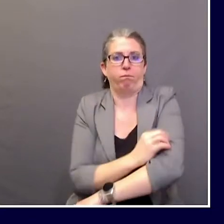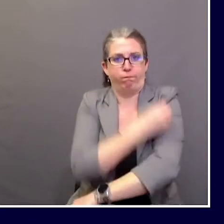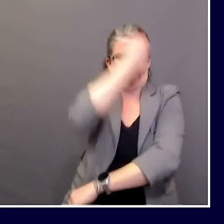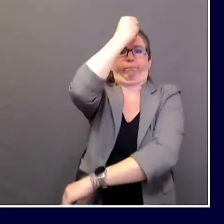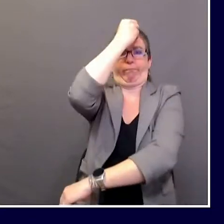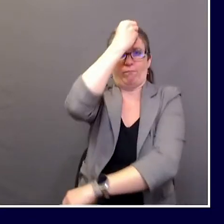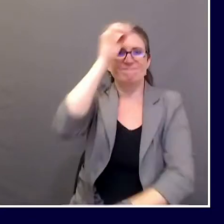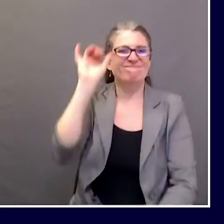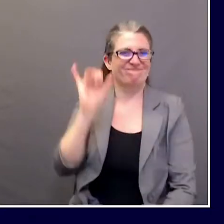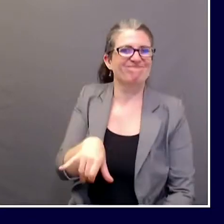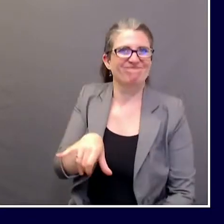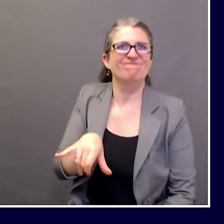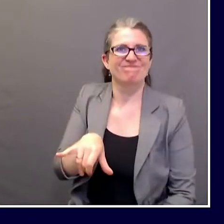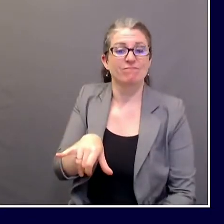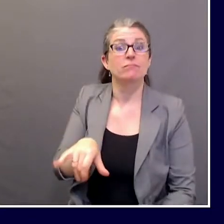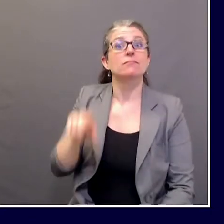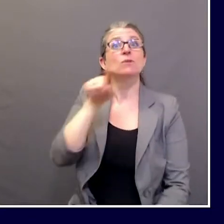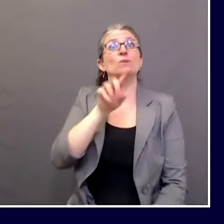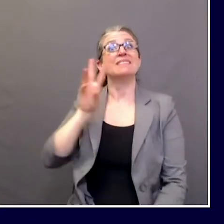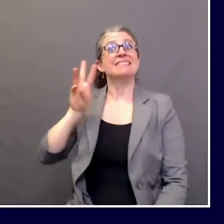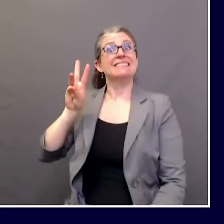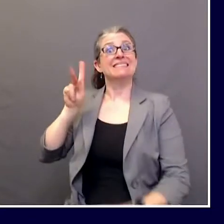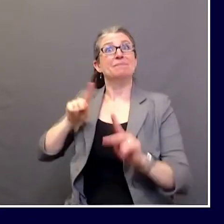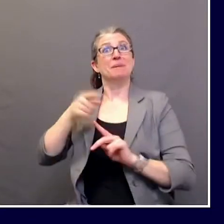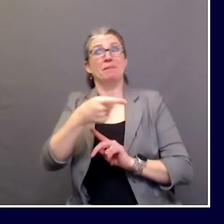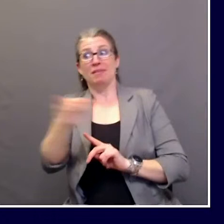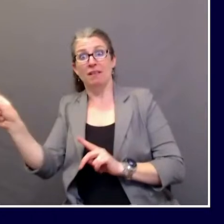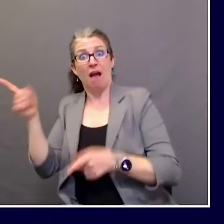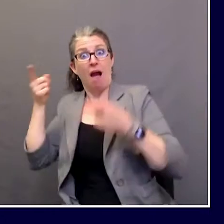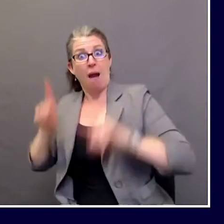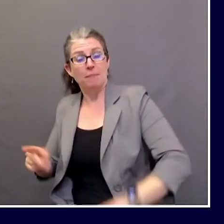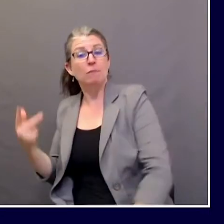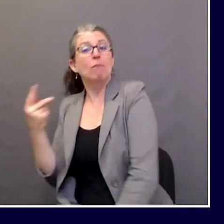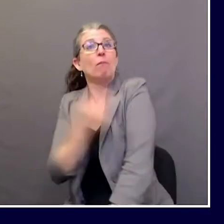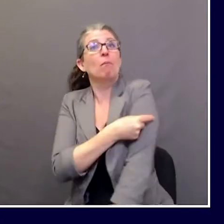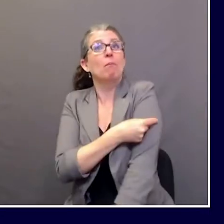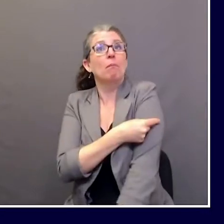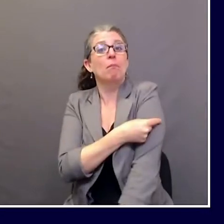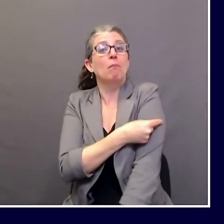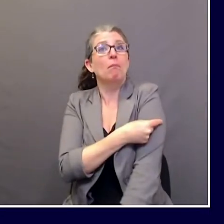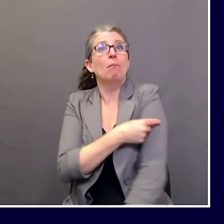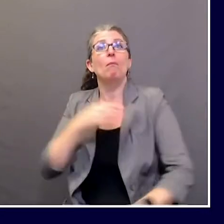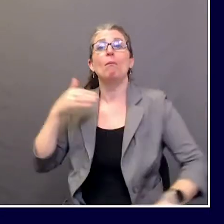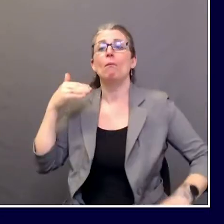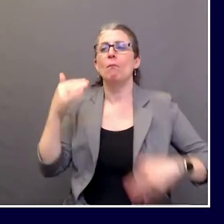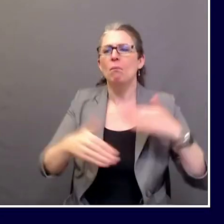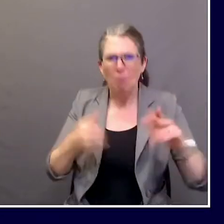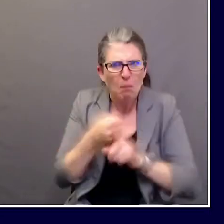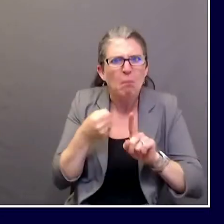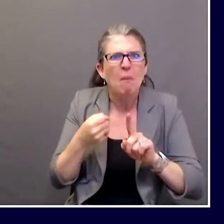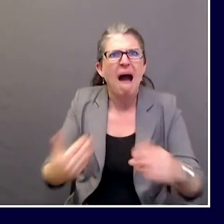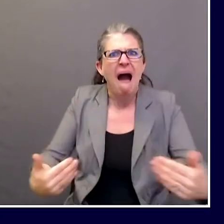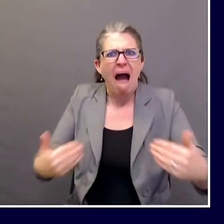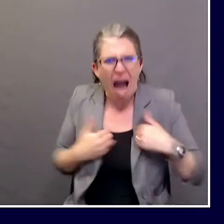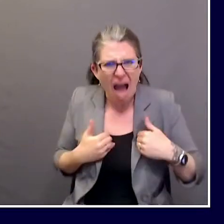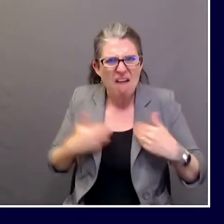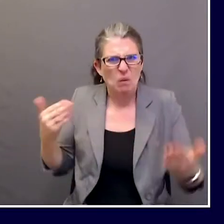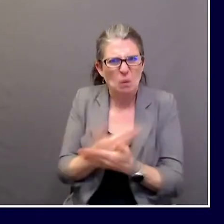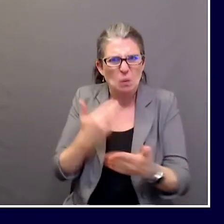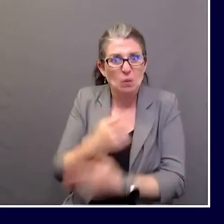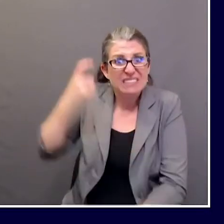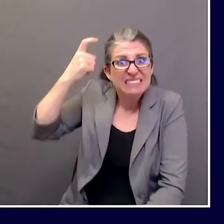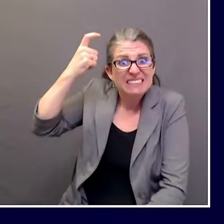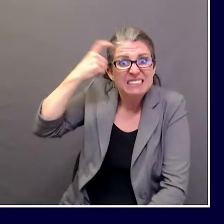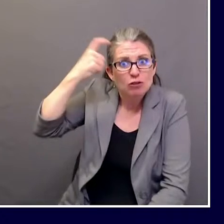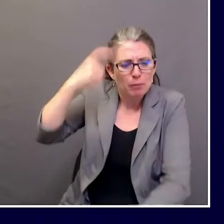vaccine. It was this combination of events that caused the US CDC and the US FDA to recommend